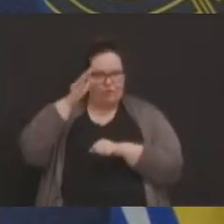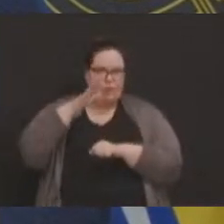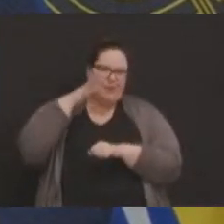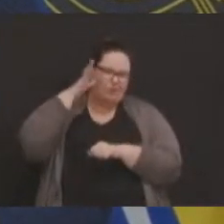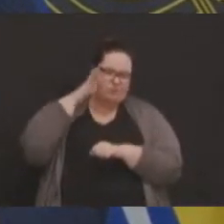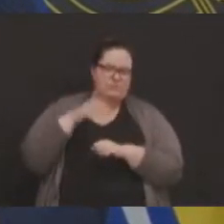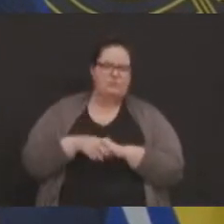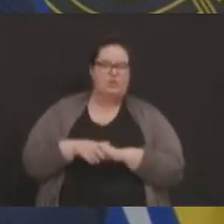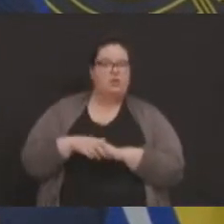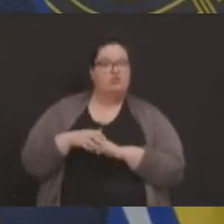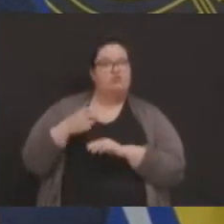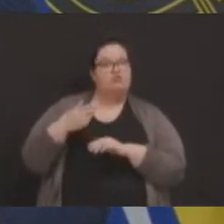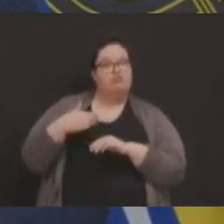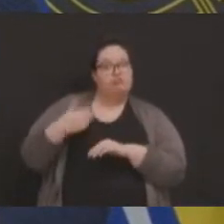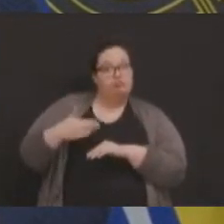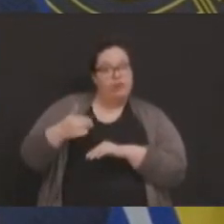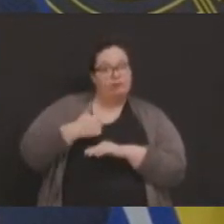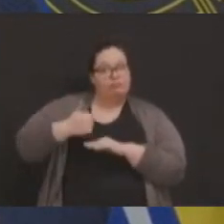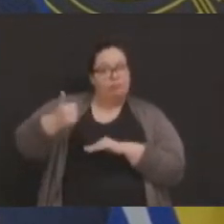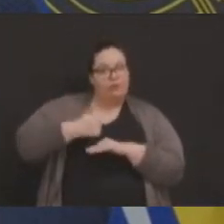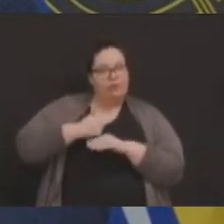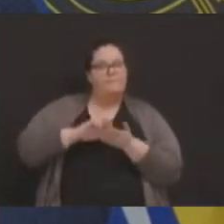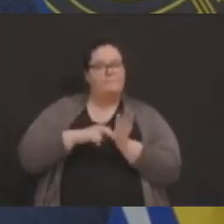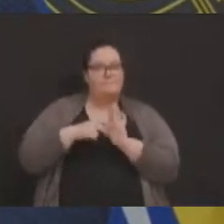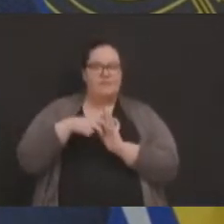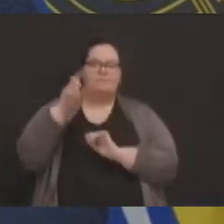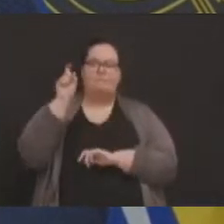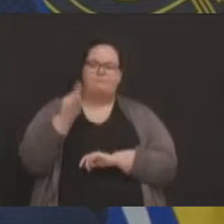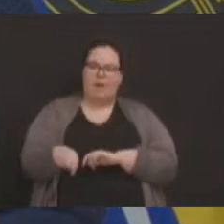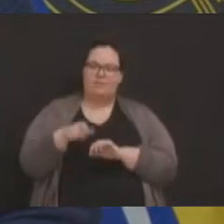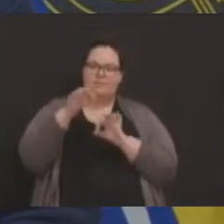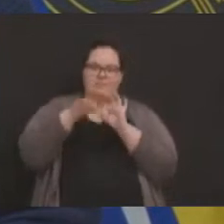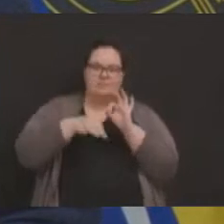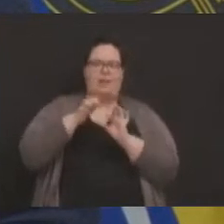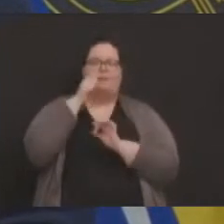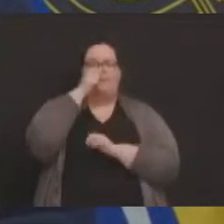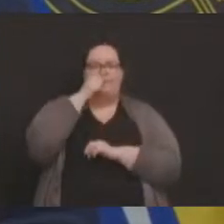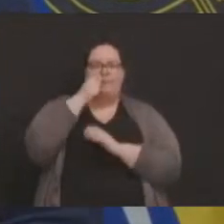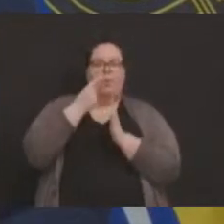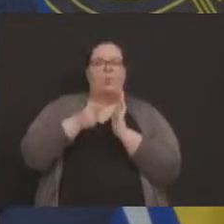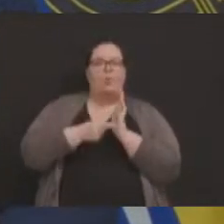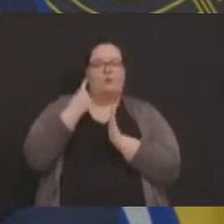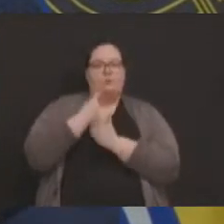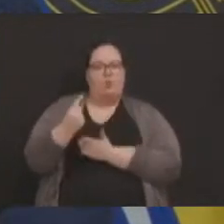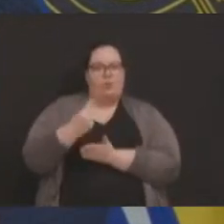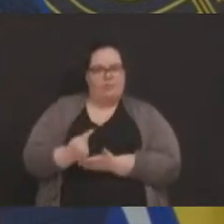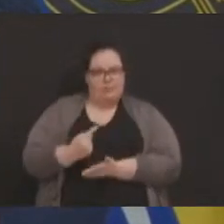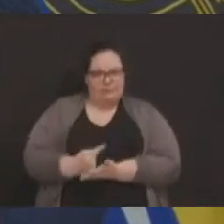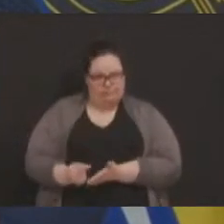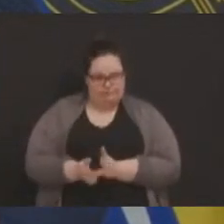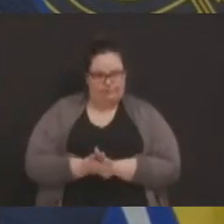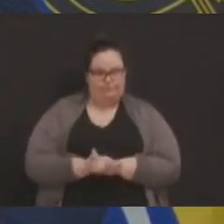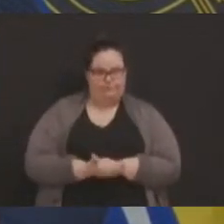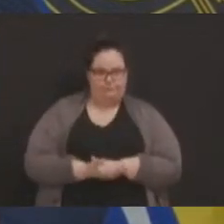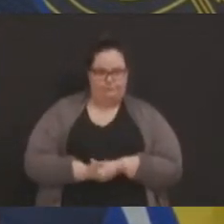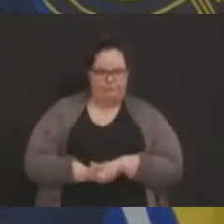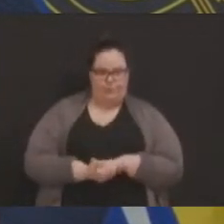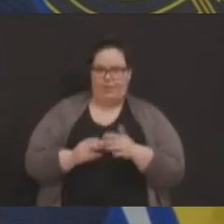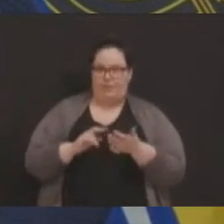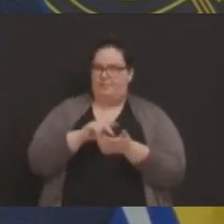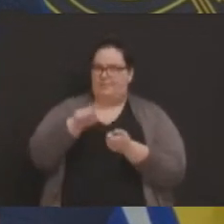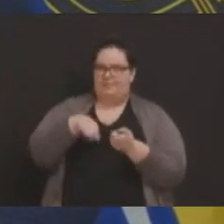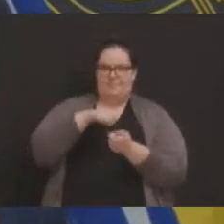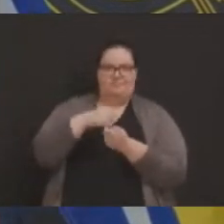be on any specific day, but I would assume weekly appointments would be made for them to enable